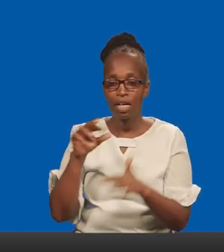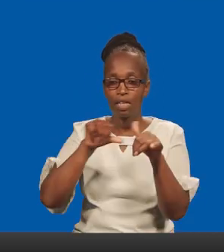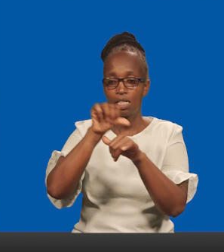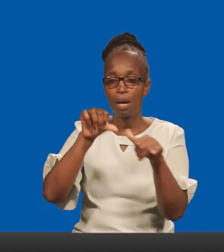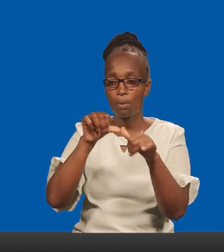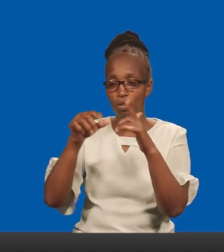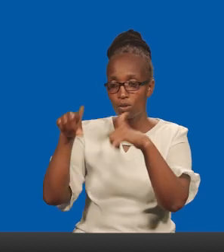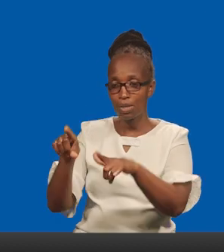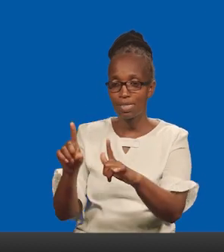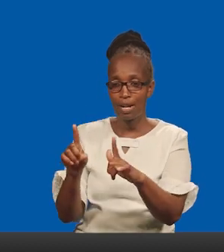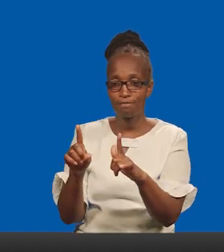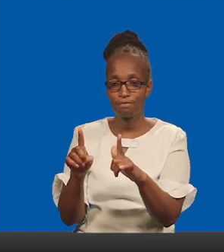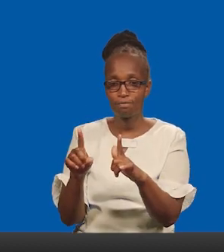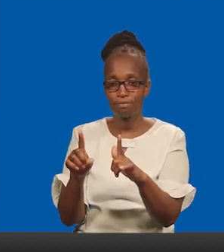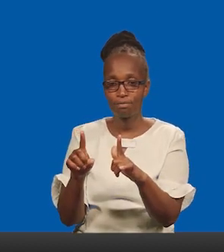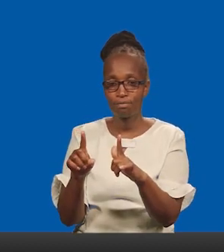judgment.